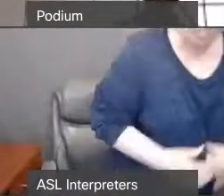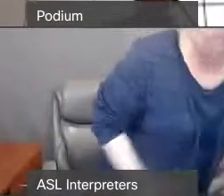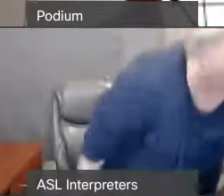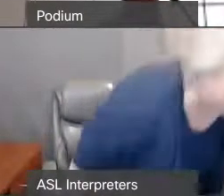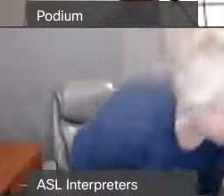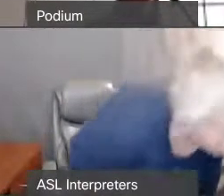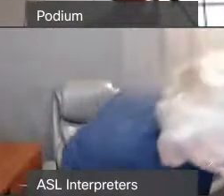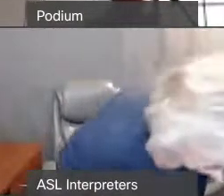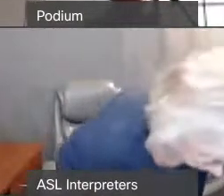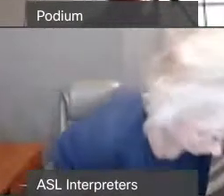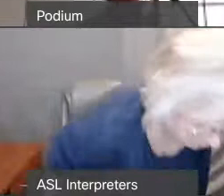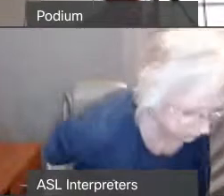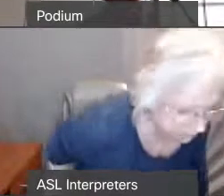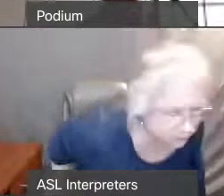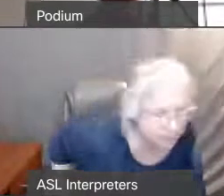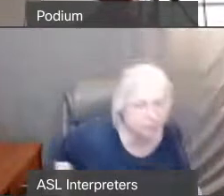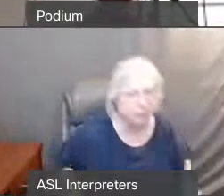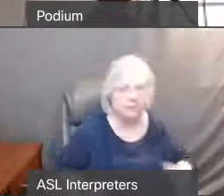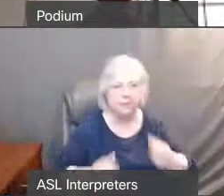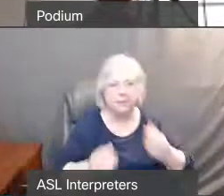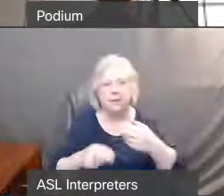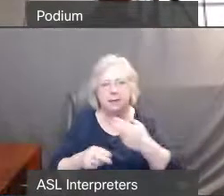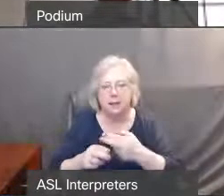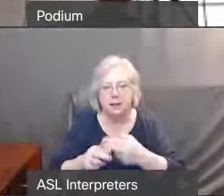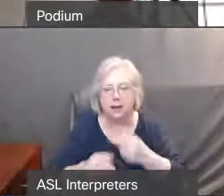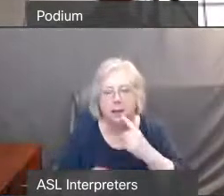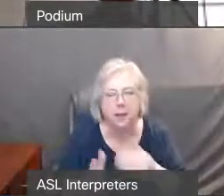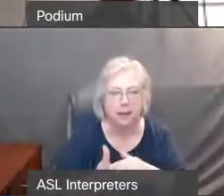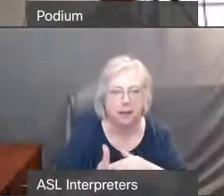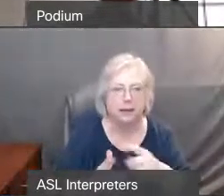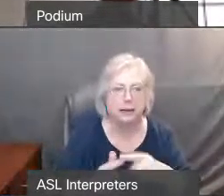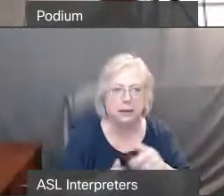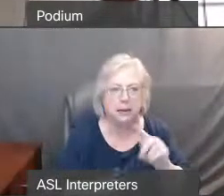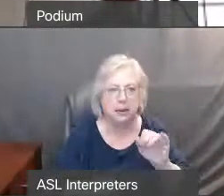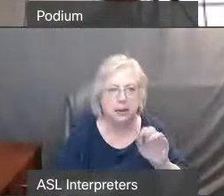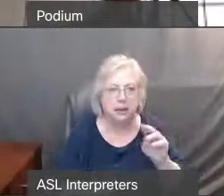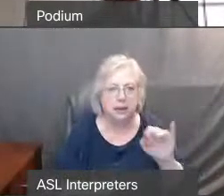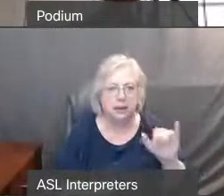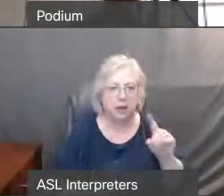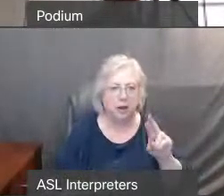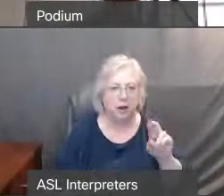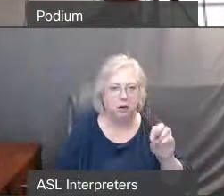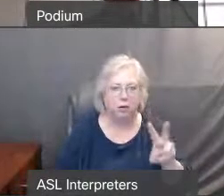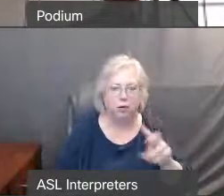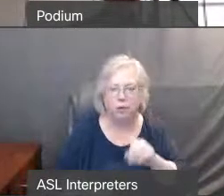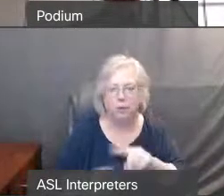is Tommy Drew. Not present. Okay.